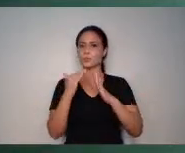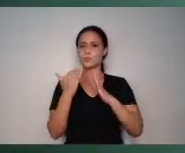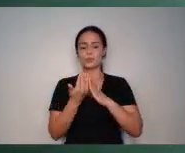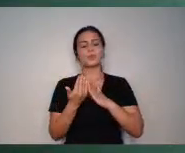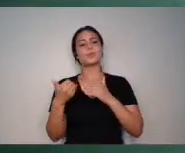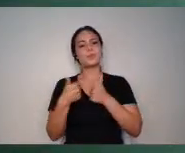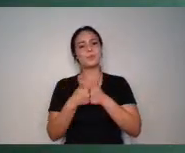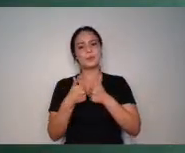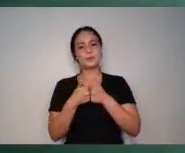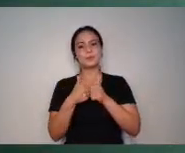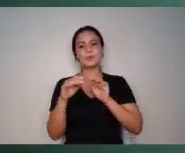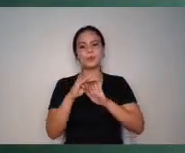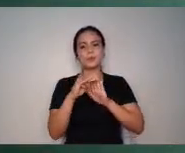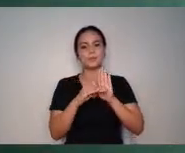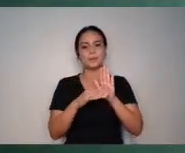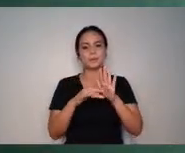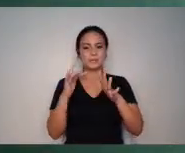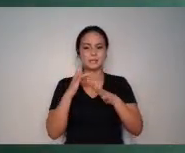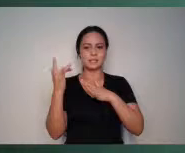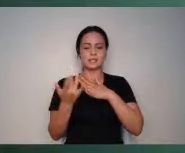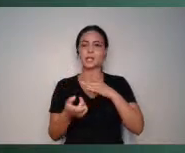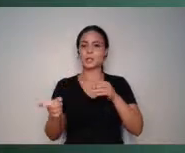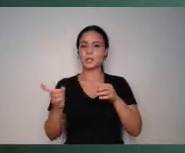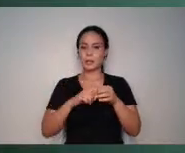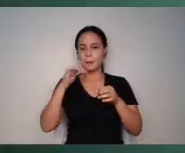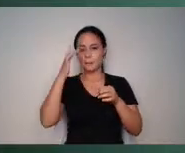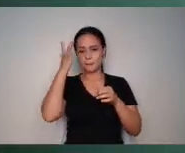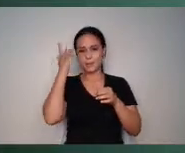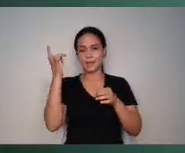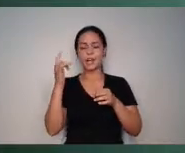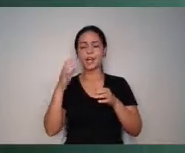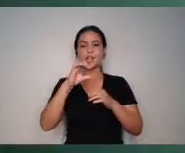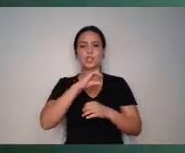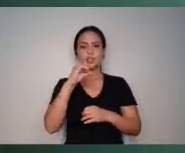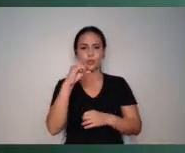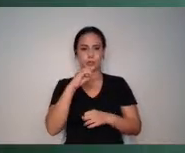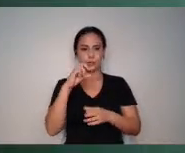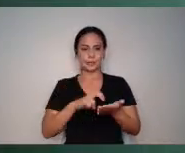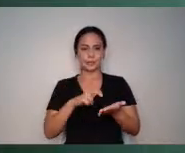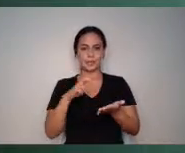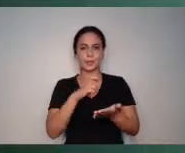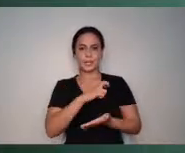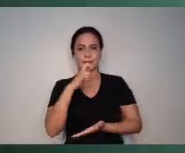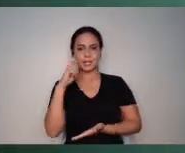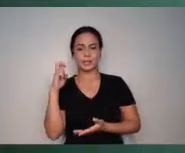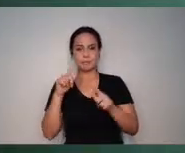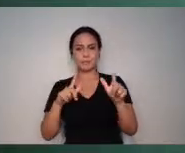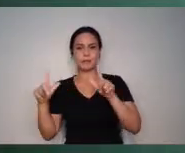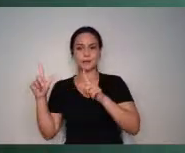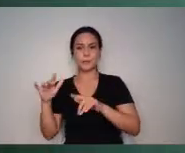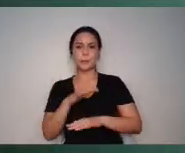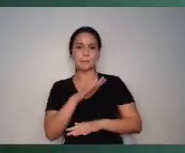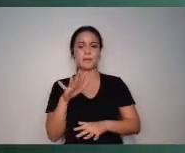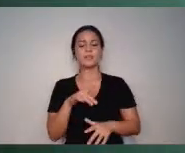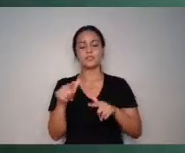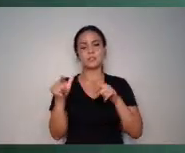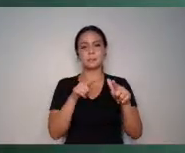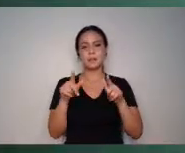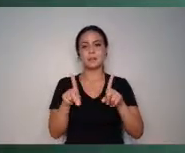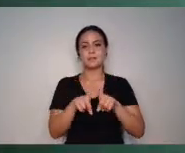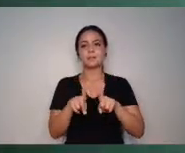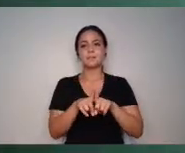the audience, that everyone that listened to us and watched our conference and our presentation. Tomorrow we're